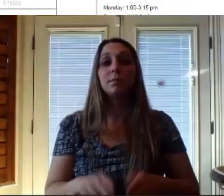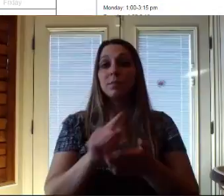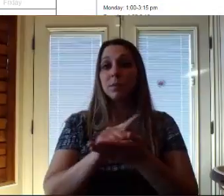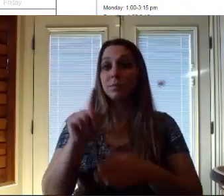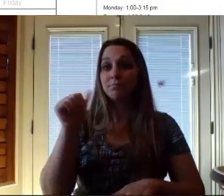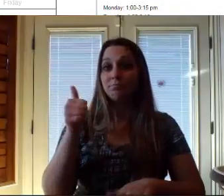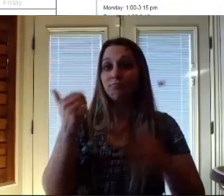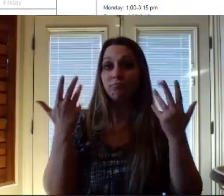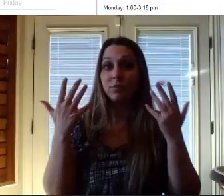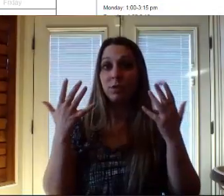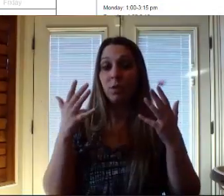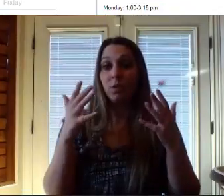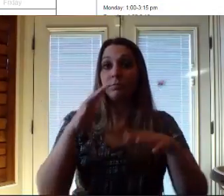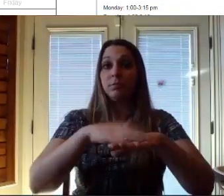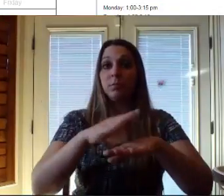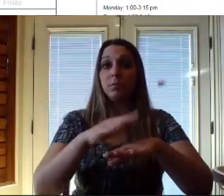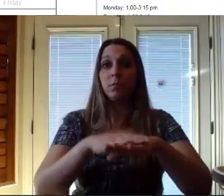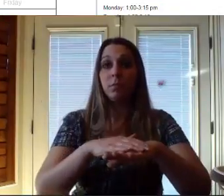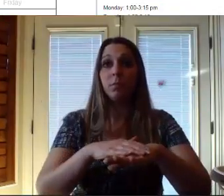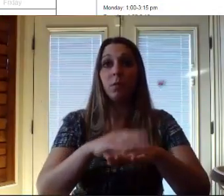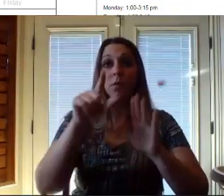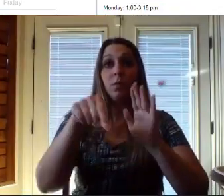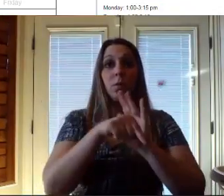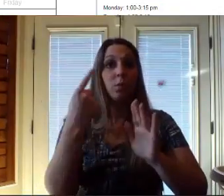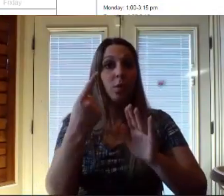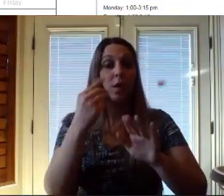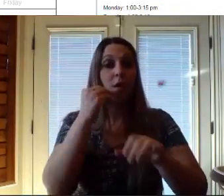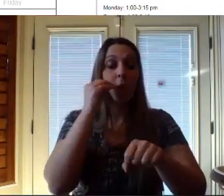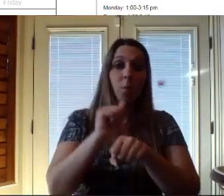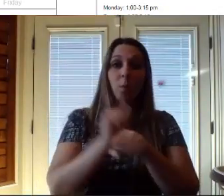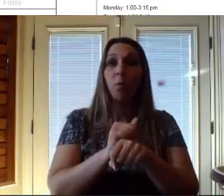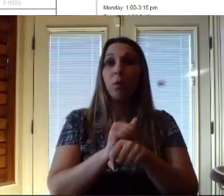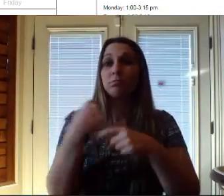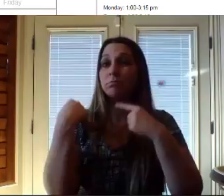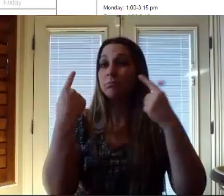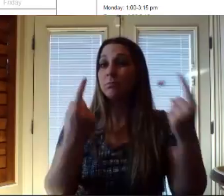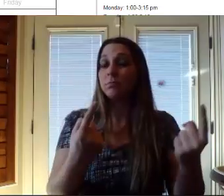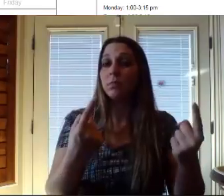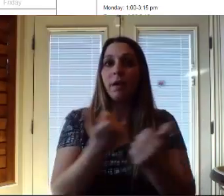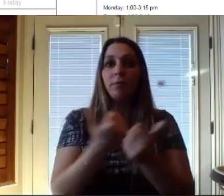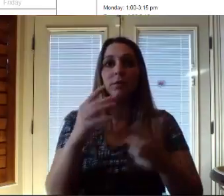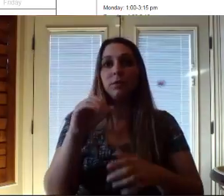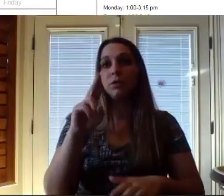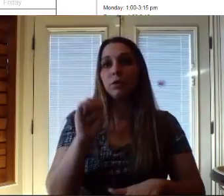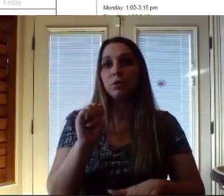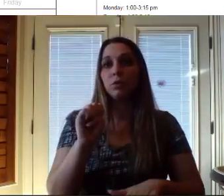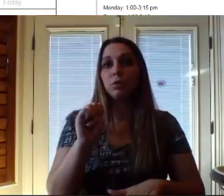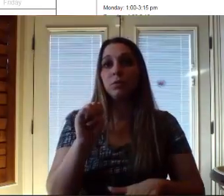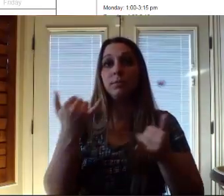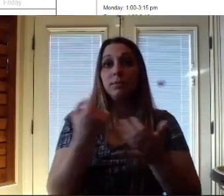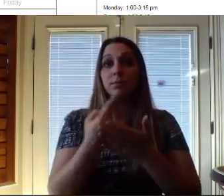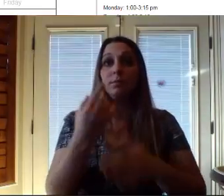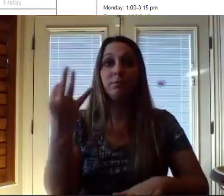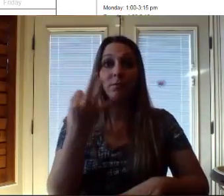as you want, and there's no time limit. That's it for week 10. As a reminder, all quarter one work